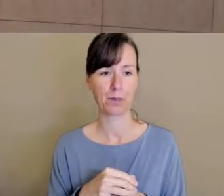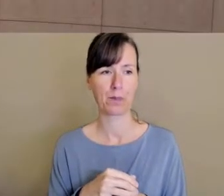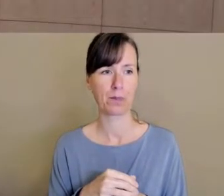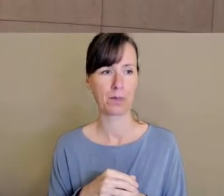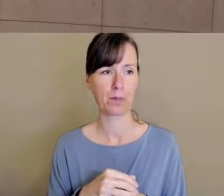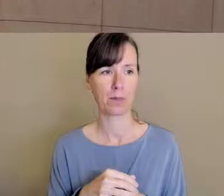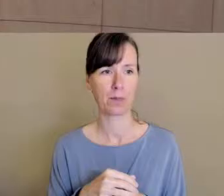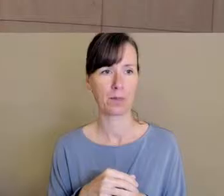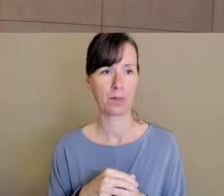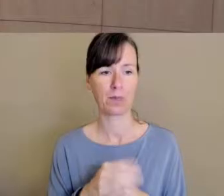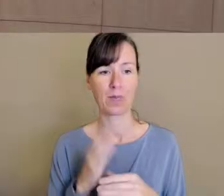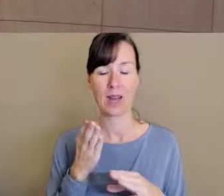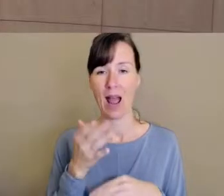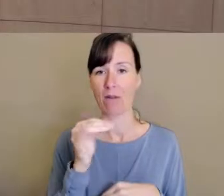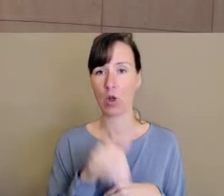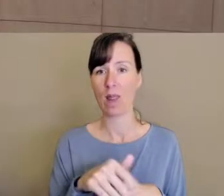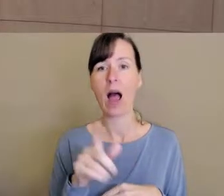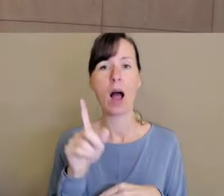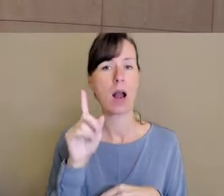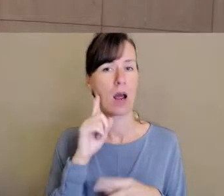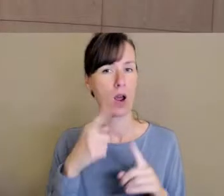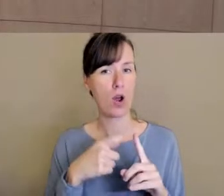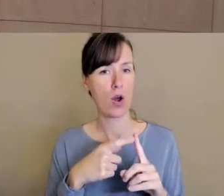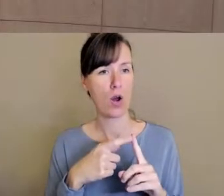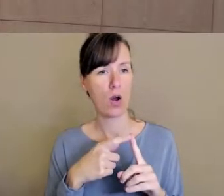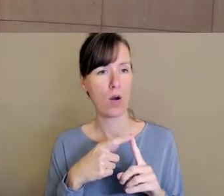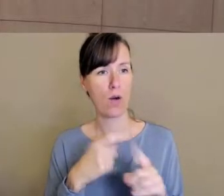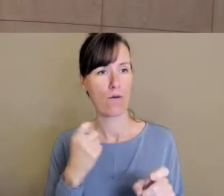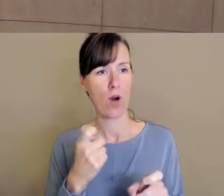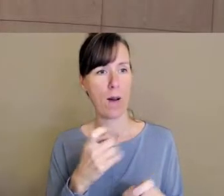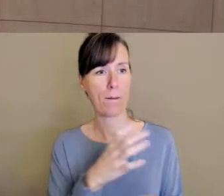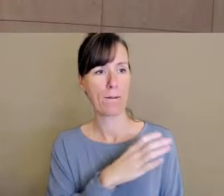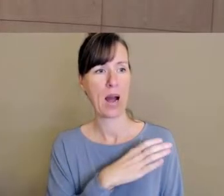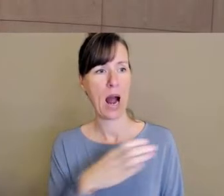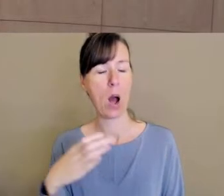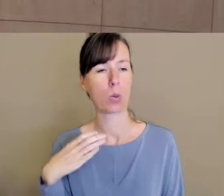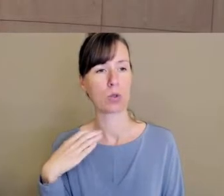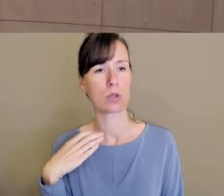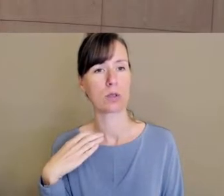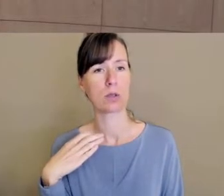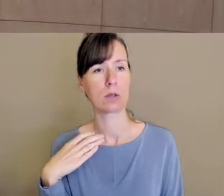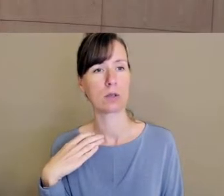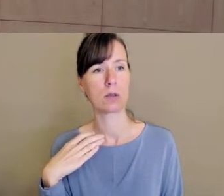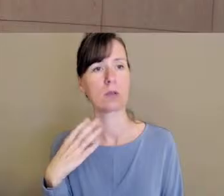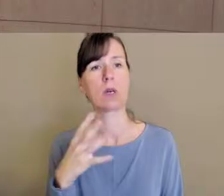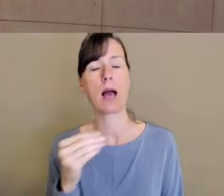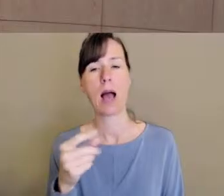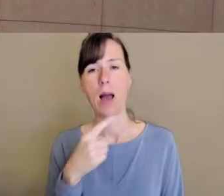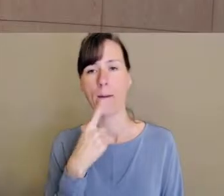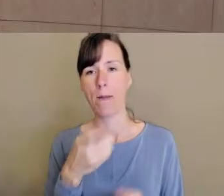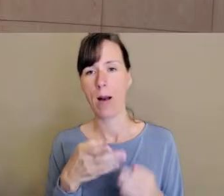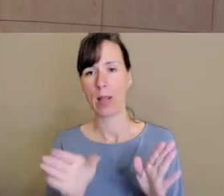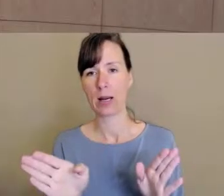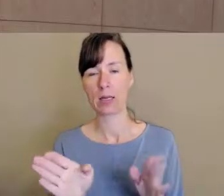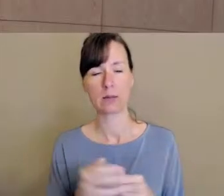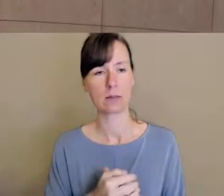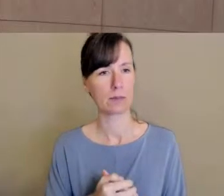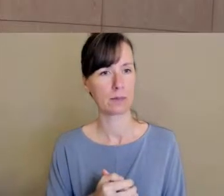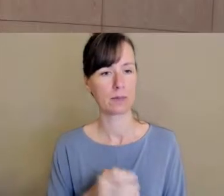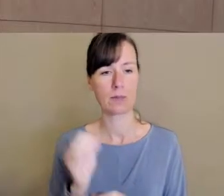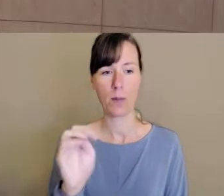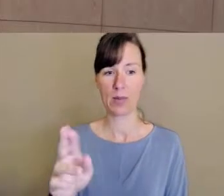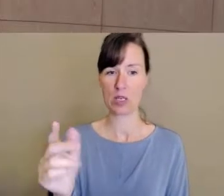And then after we hear from the town administrator, we will hear from the council and the public. Mr. Galloway.